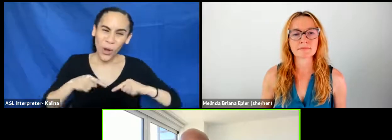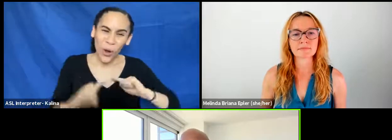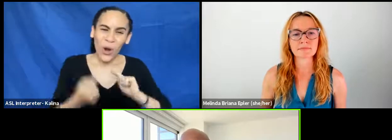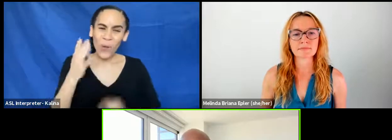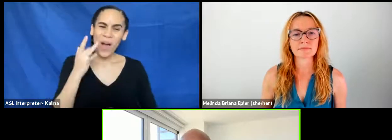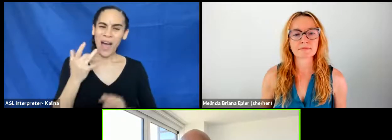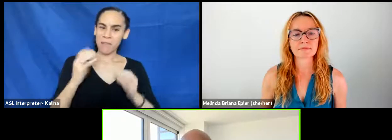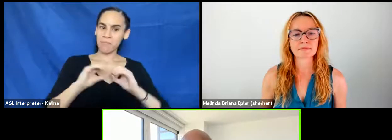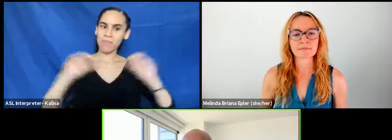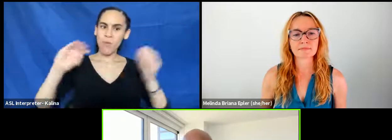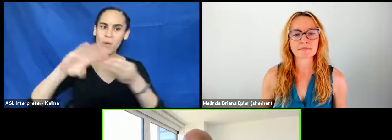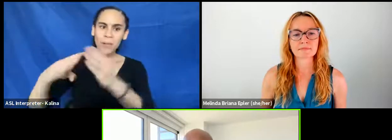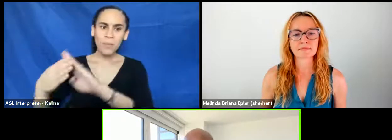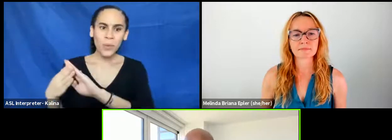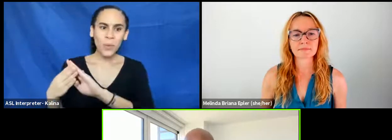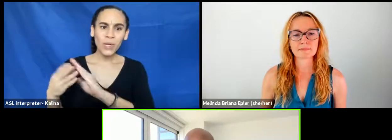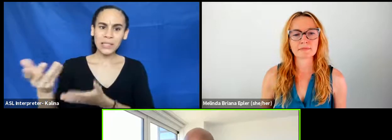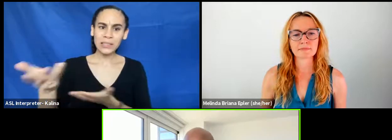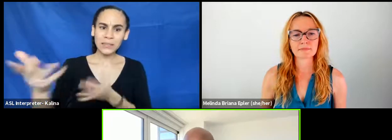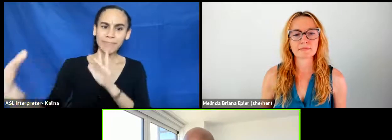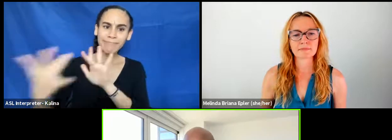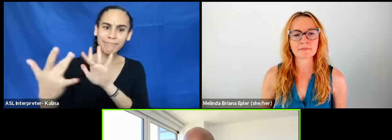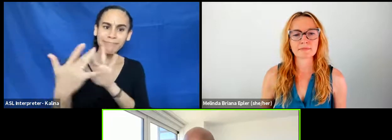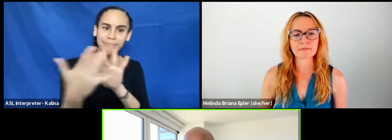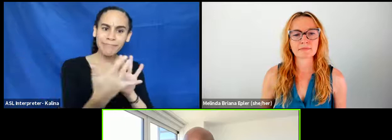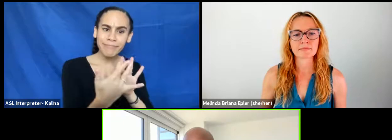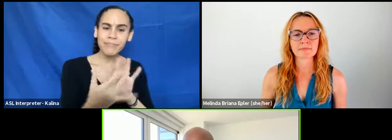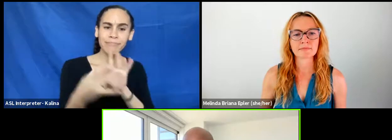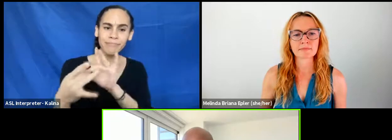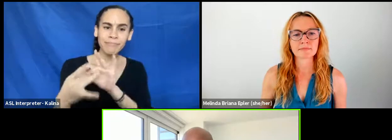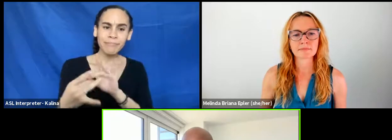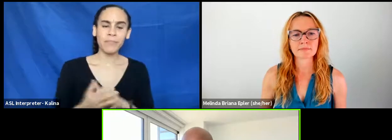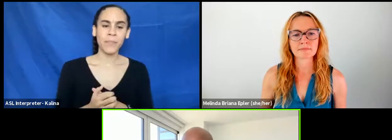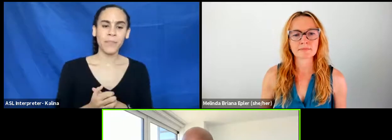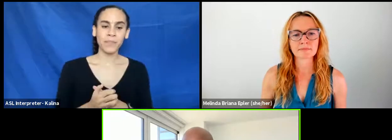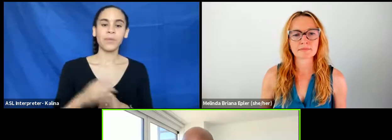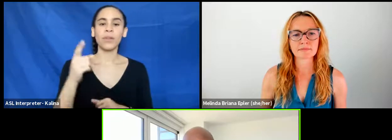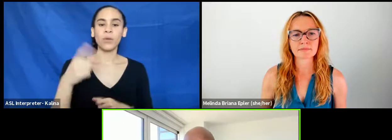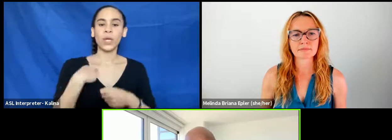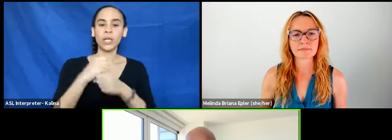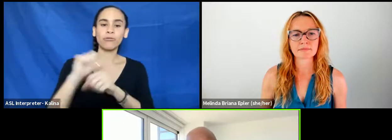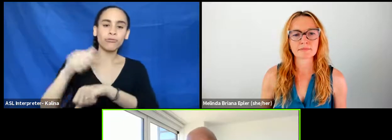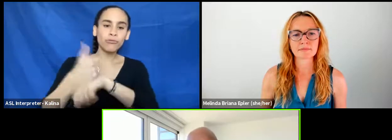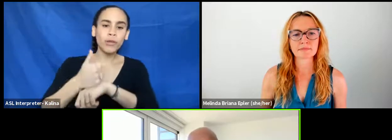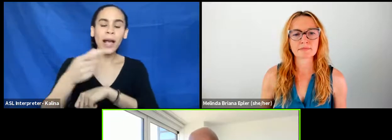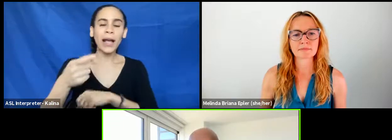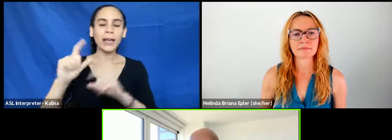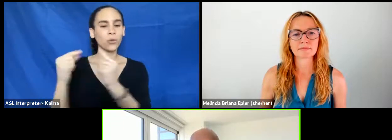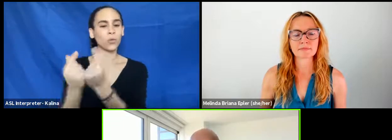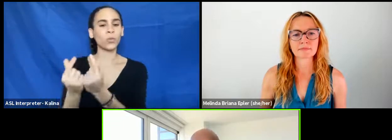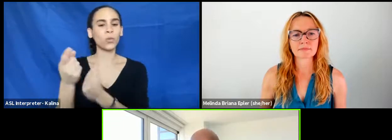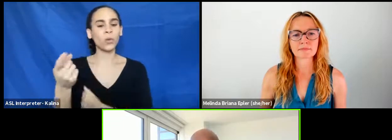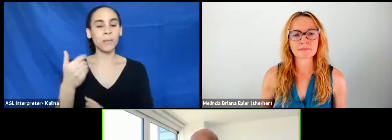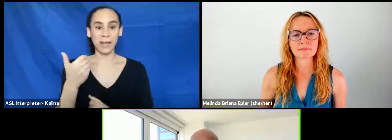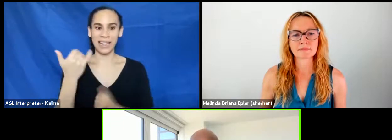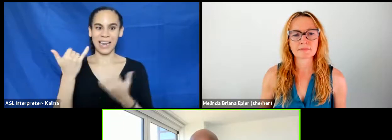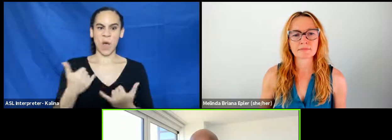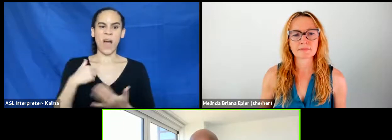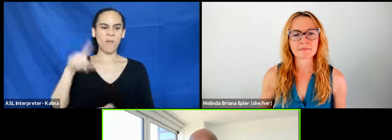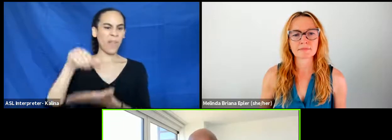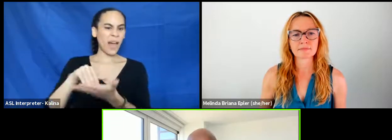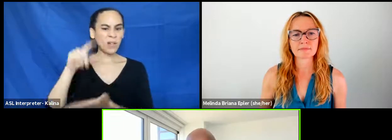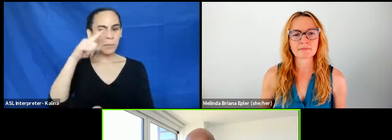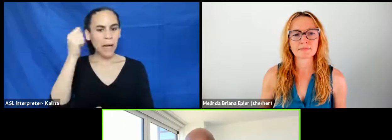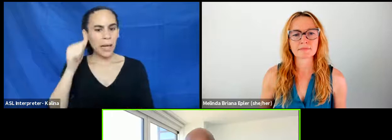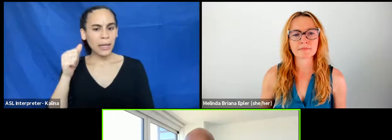I partnered with some other colleagues, and we created a Slack group, and it now has about 1,000 Black and brown men in there. And we